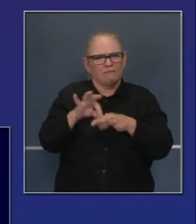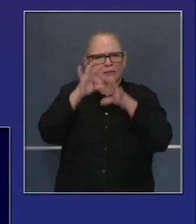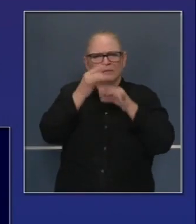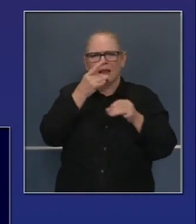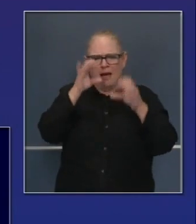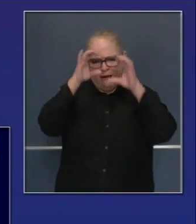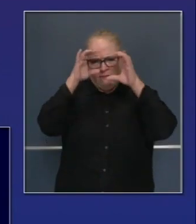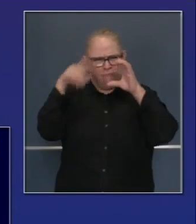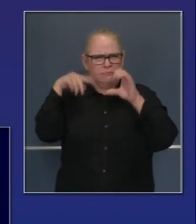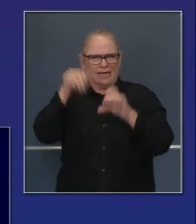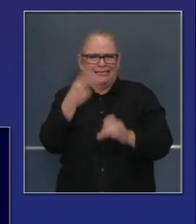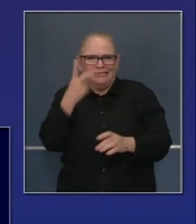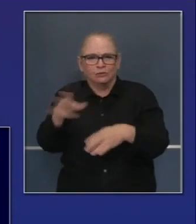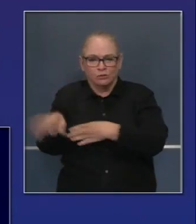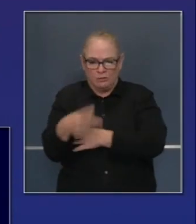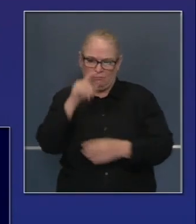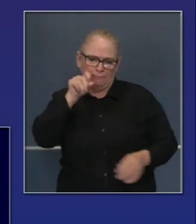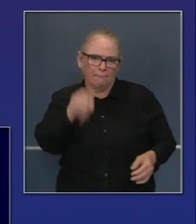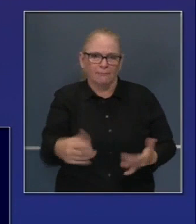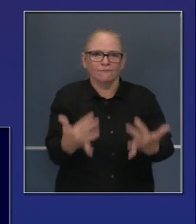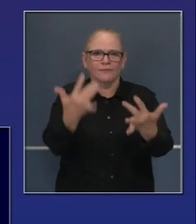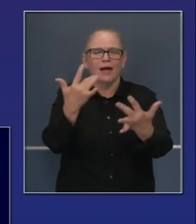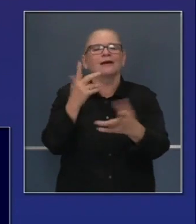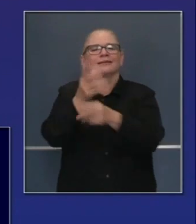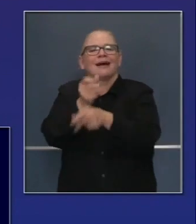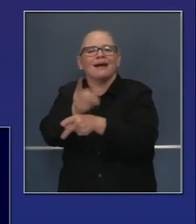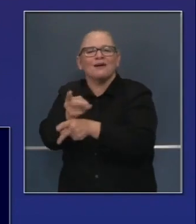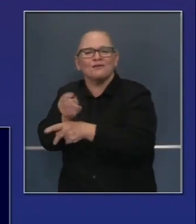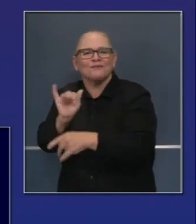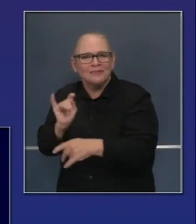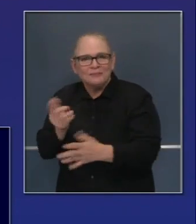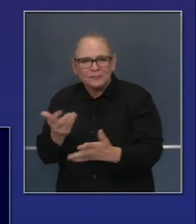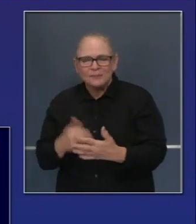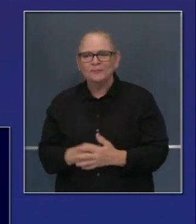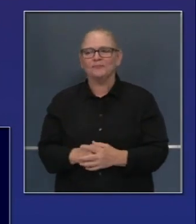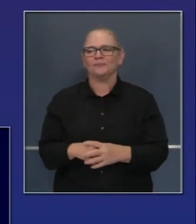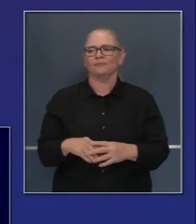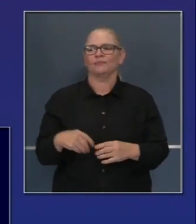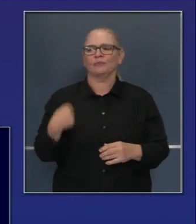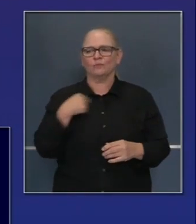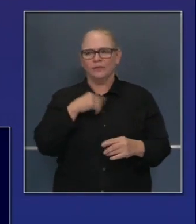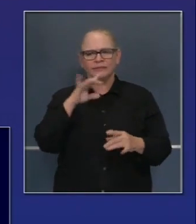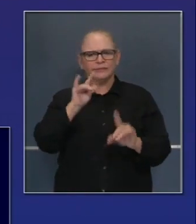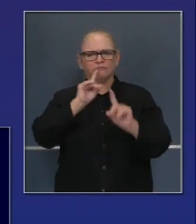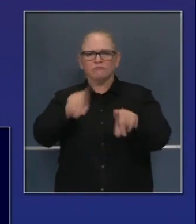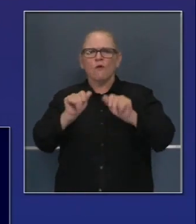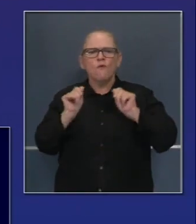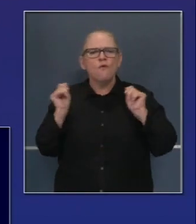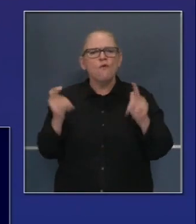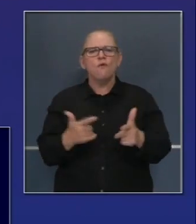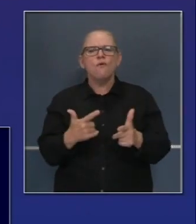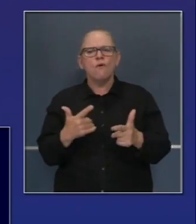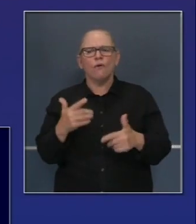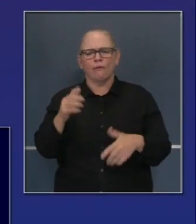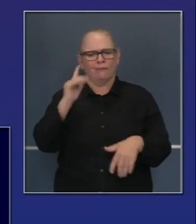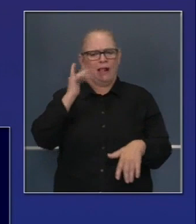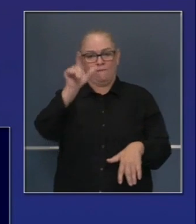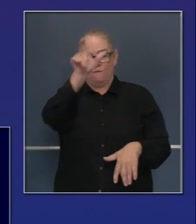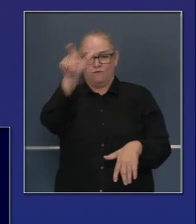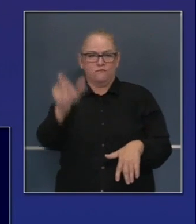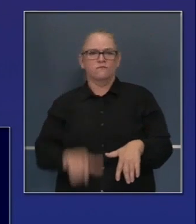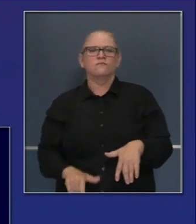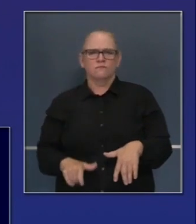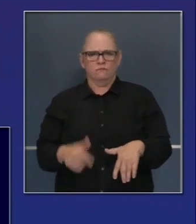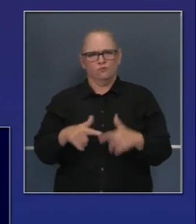fires. They're stretched all across the state of California. And we're now getting the support of